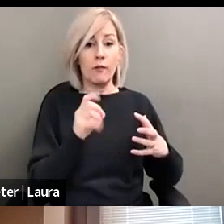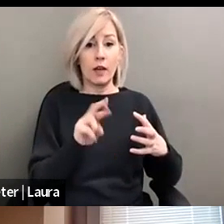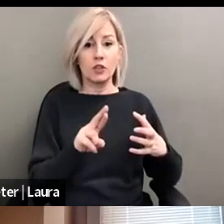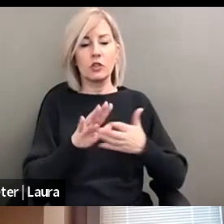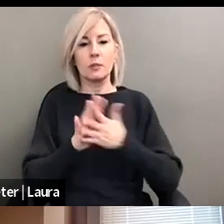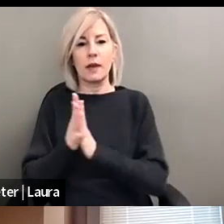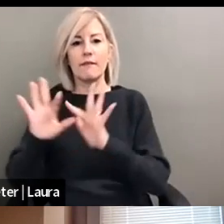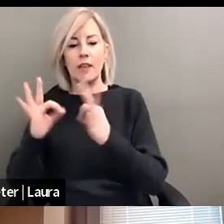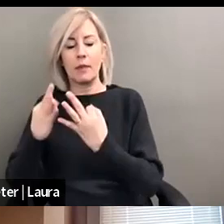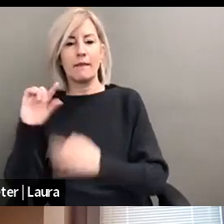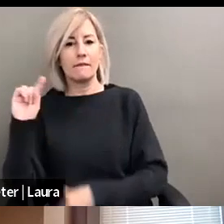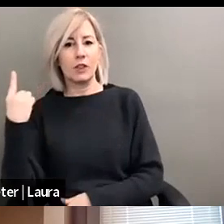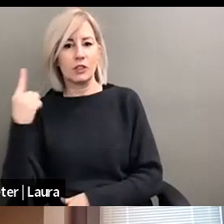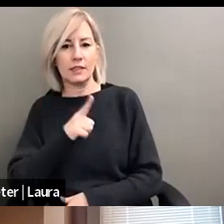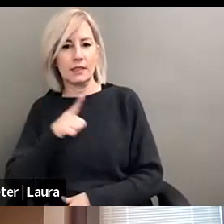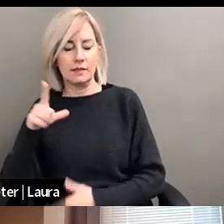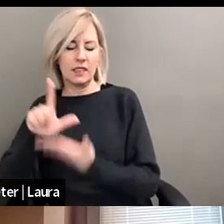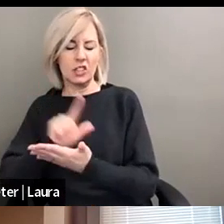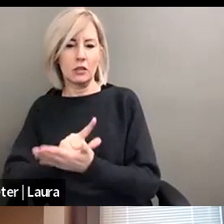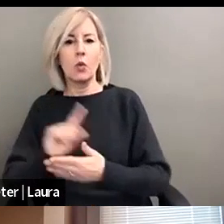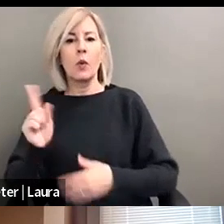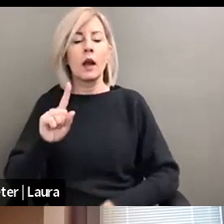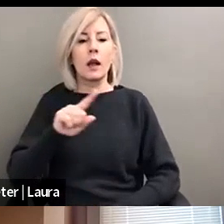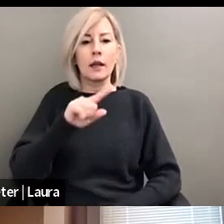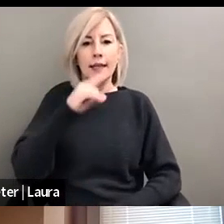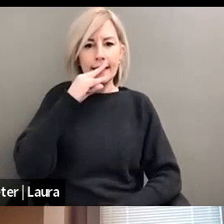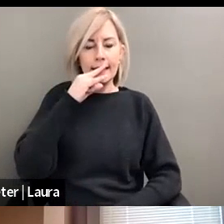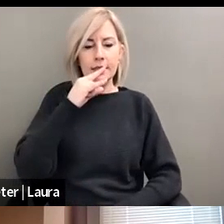families first legislation, where, you know, kids are going to be